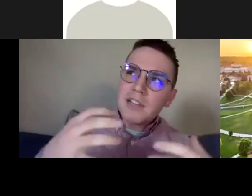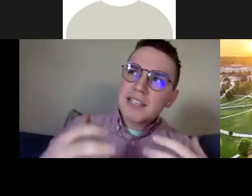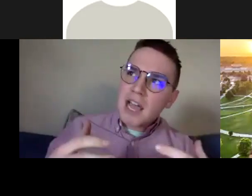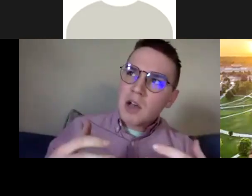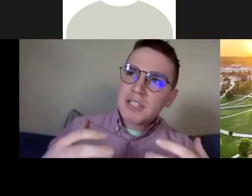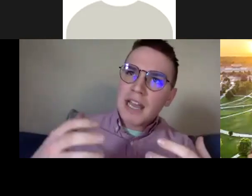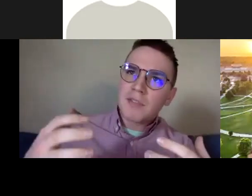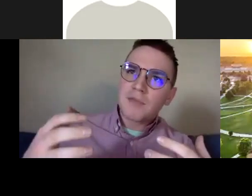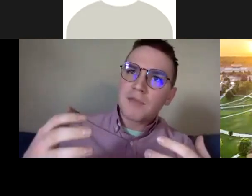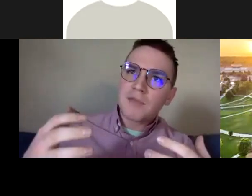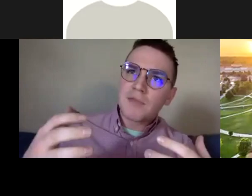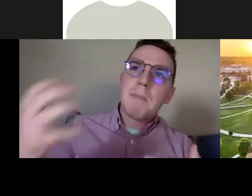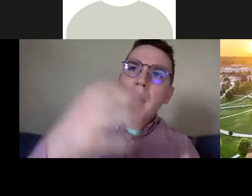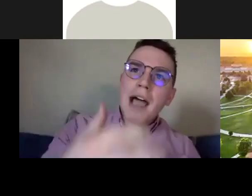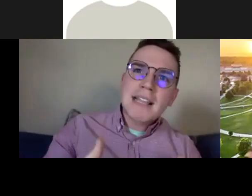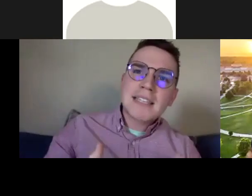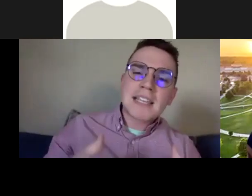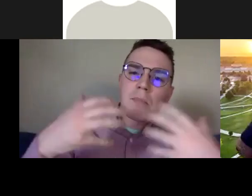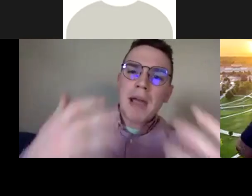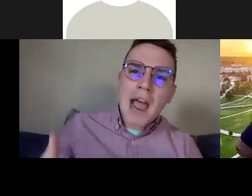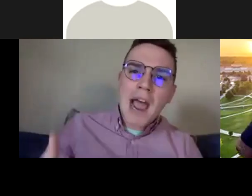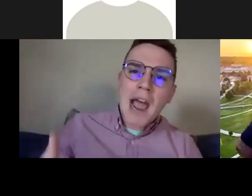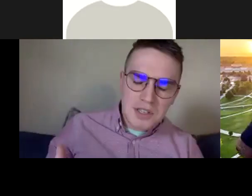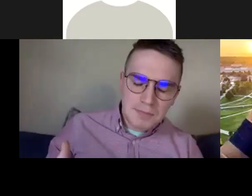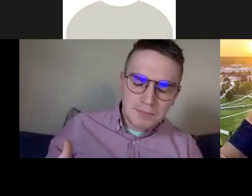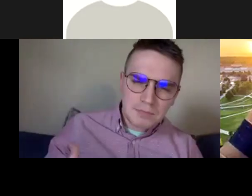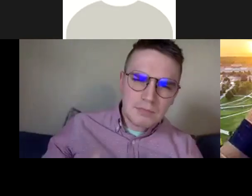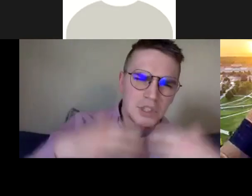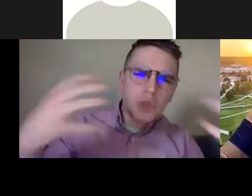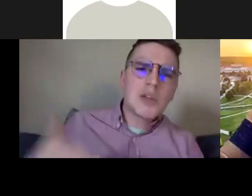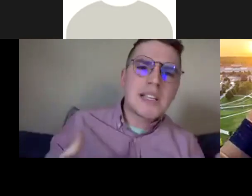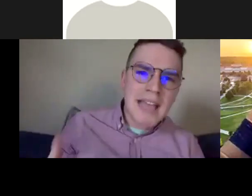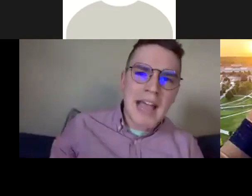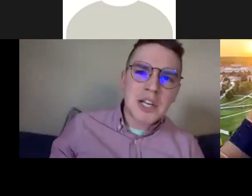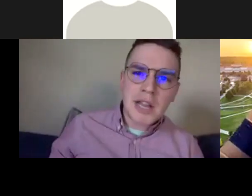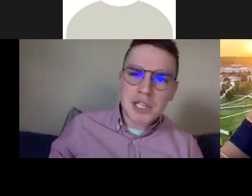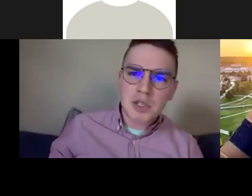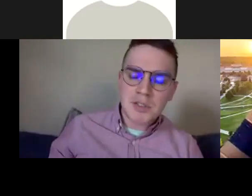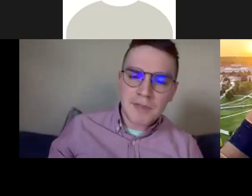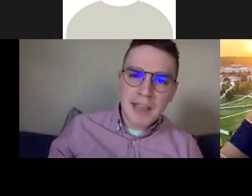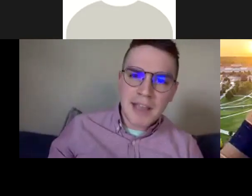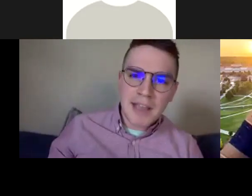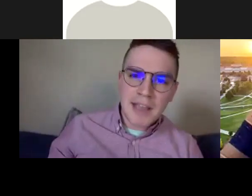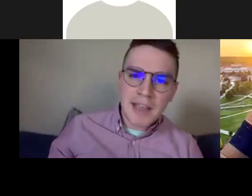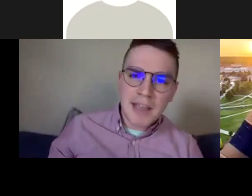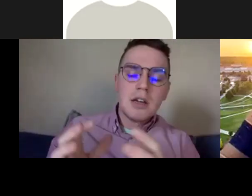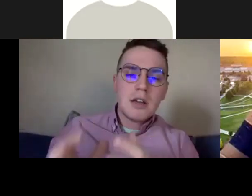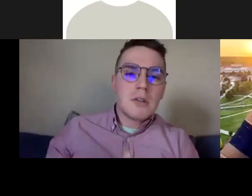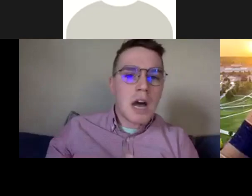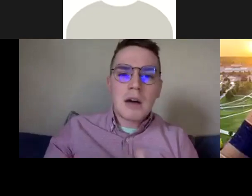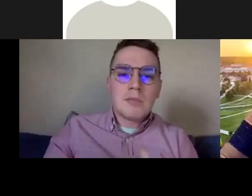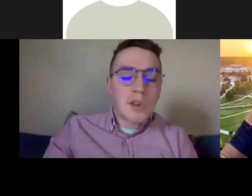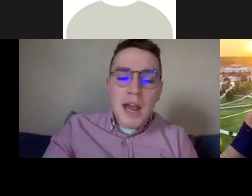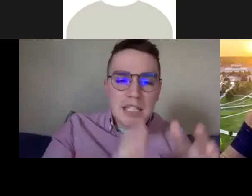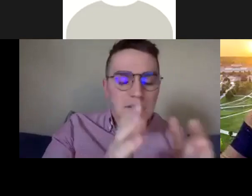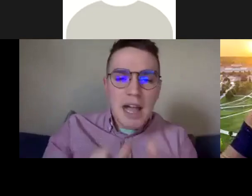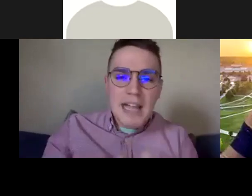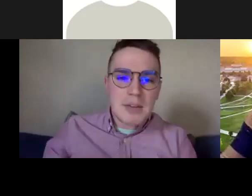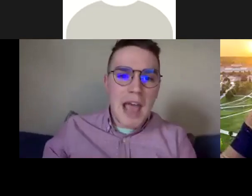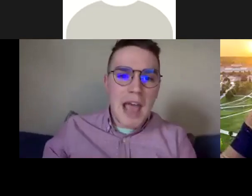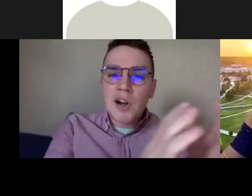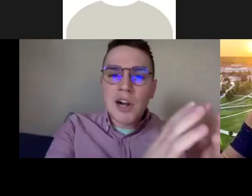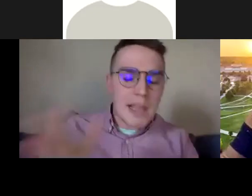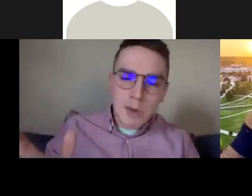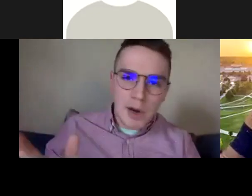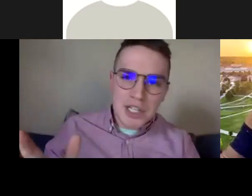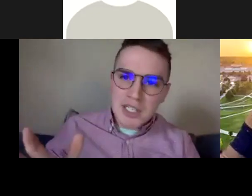of these cells kind of combines and compounds to exaggerate issues faced by varieties of clients that we